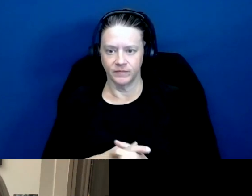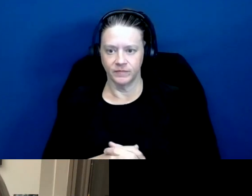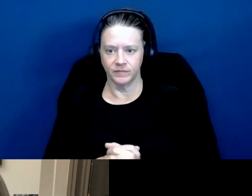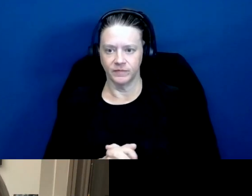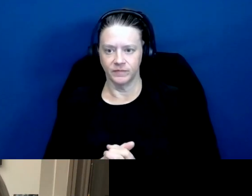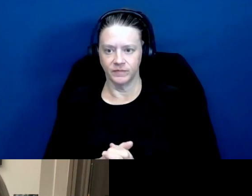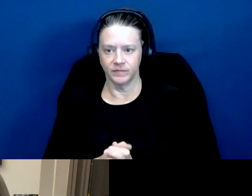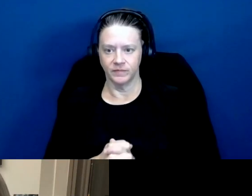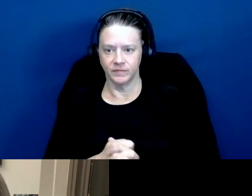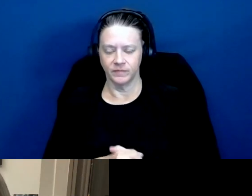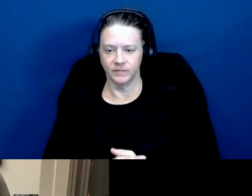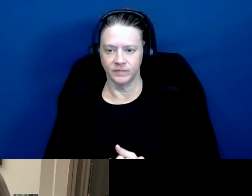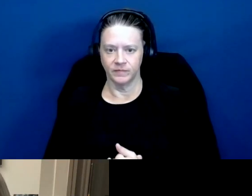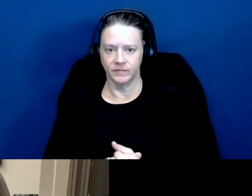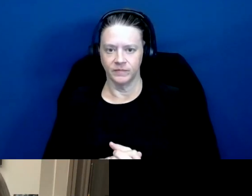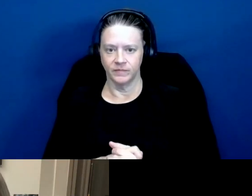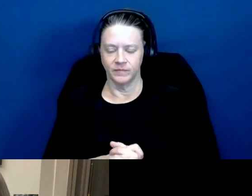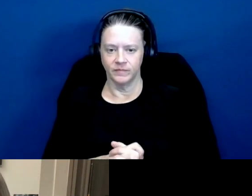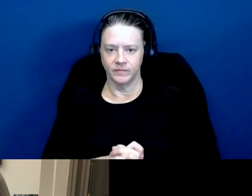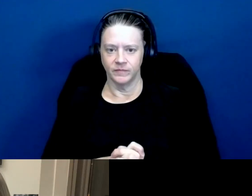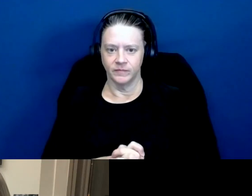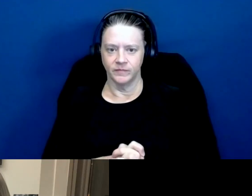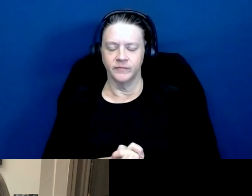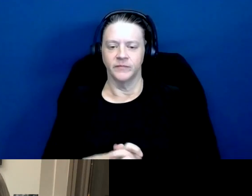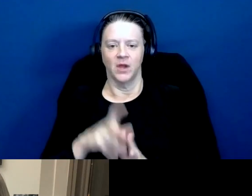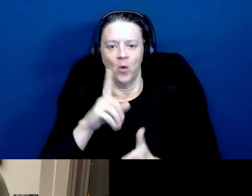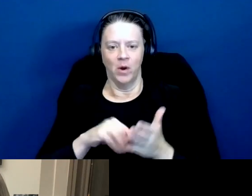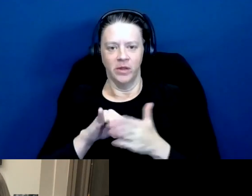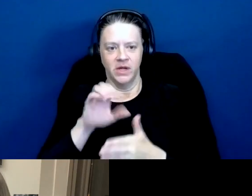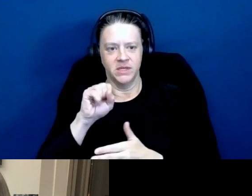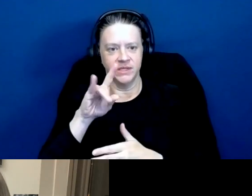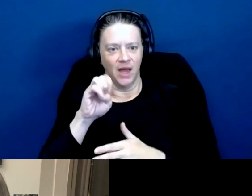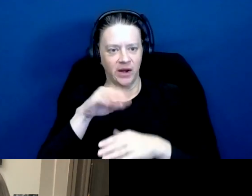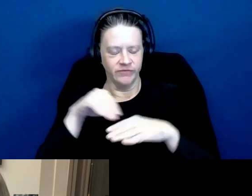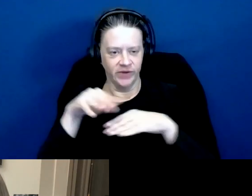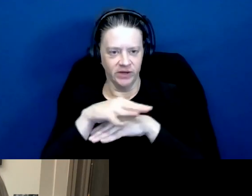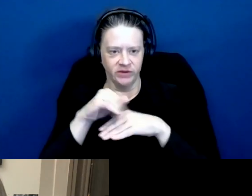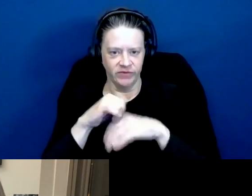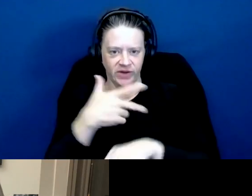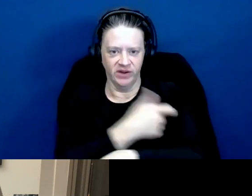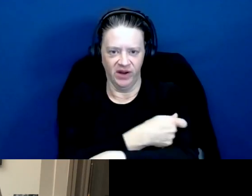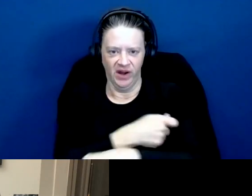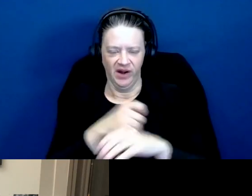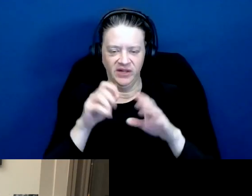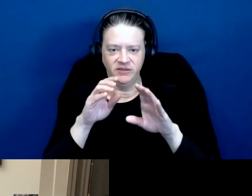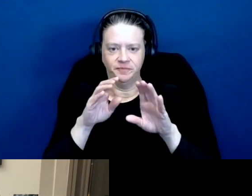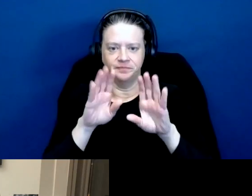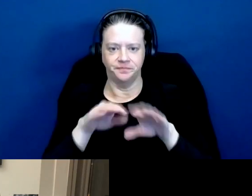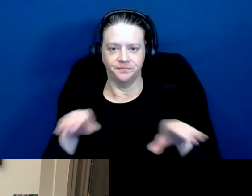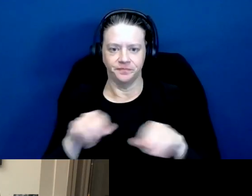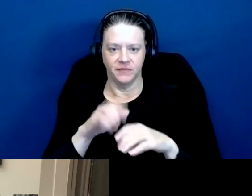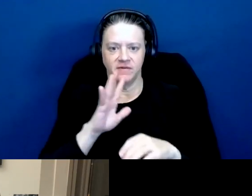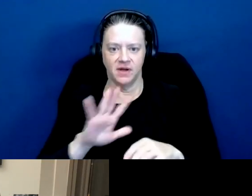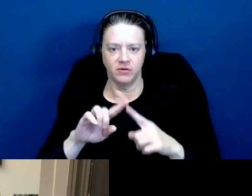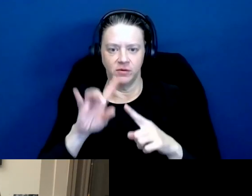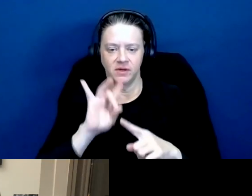What are the side effects of the vaccine in children from 5 to 8 years old? Can they have